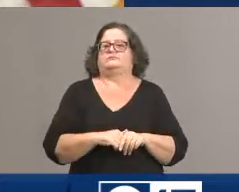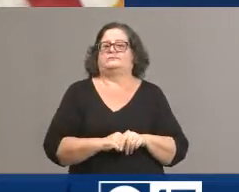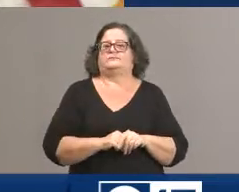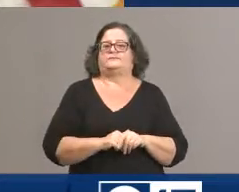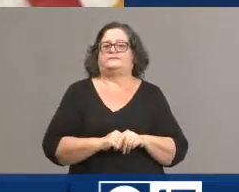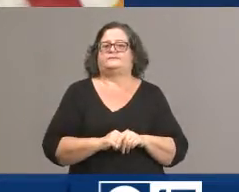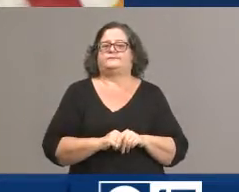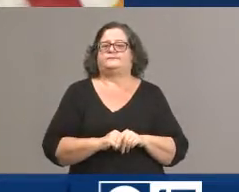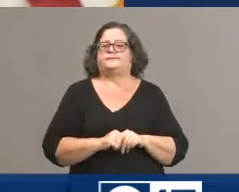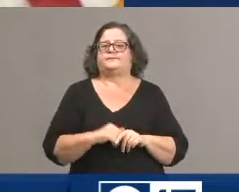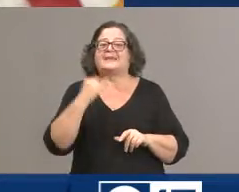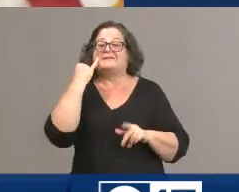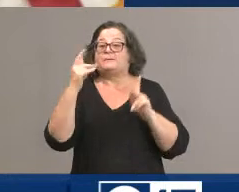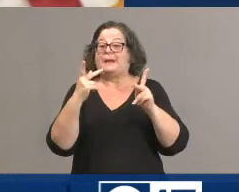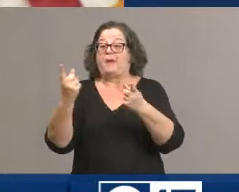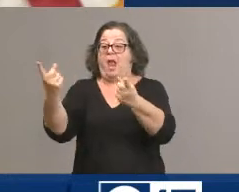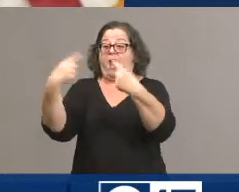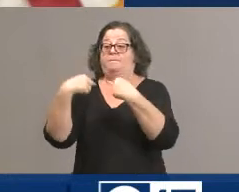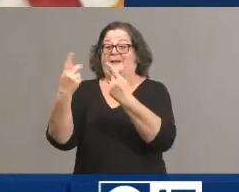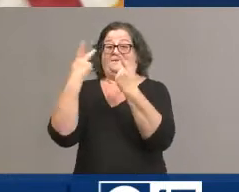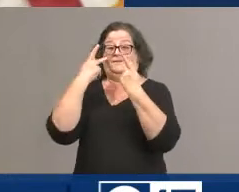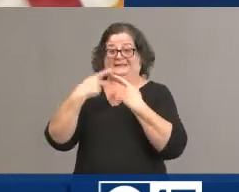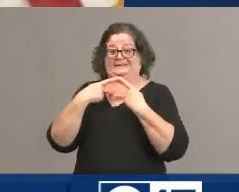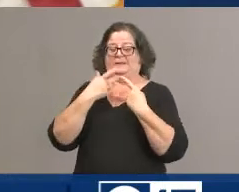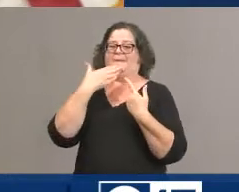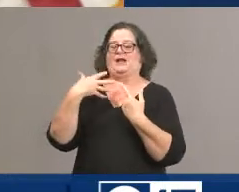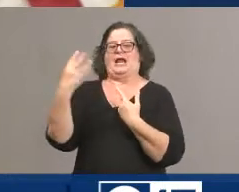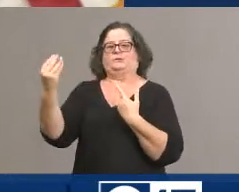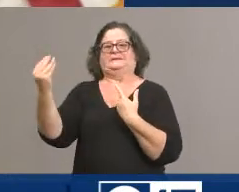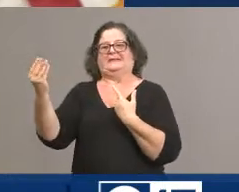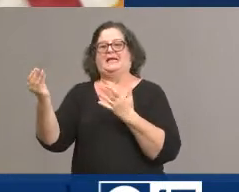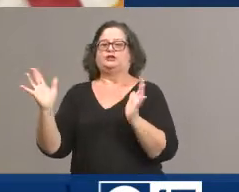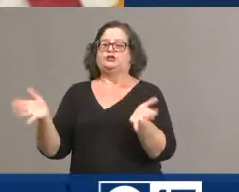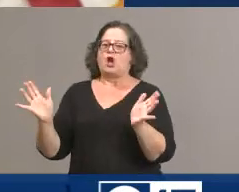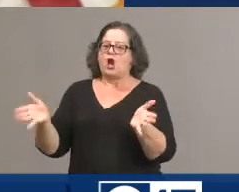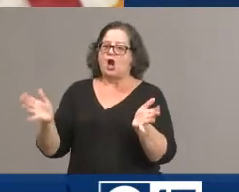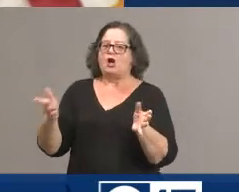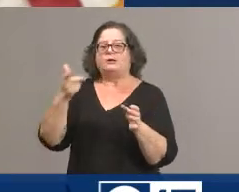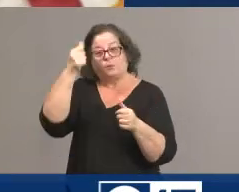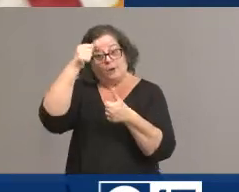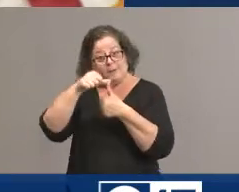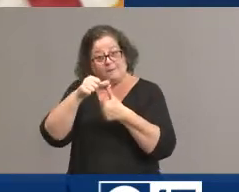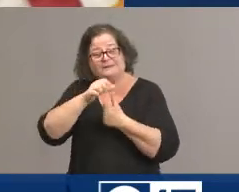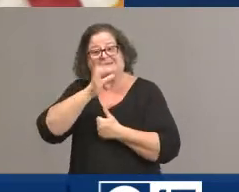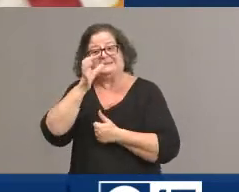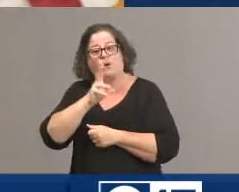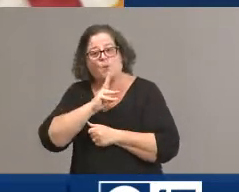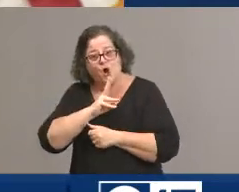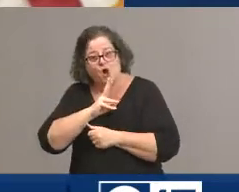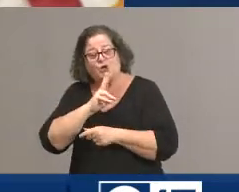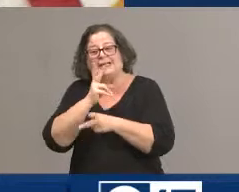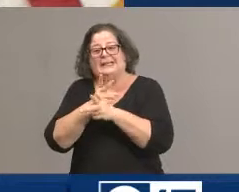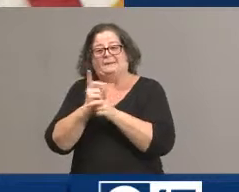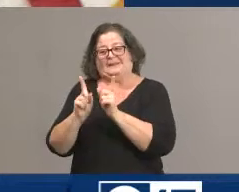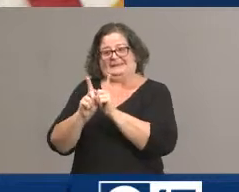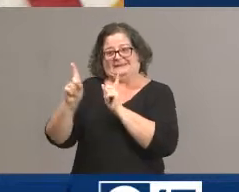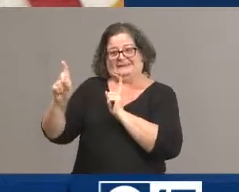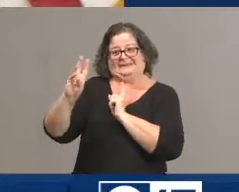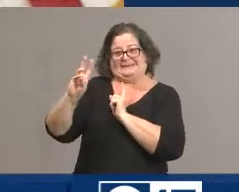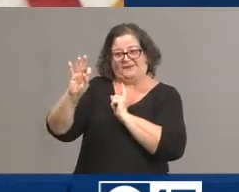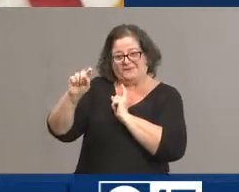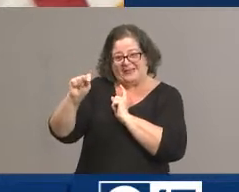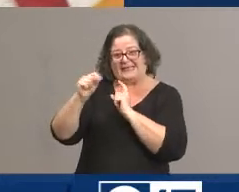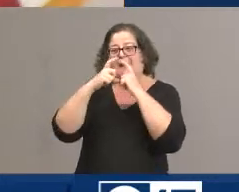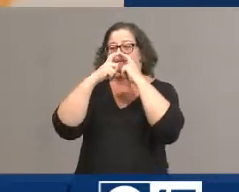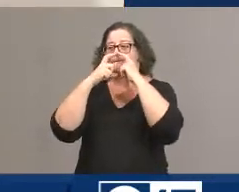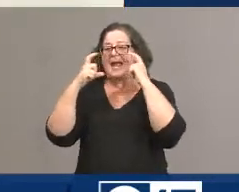that you're staying hydrated, physically distanced, and wearing a mask if you are not with your normal cohort. Thank you very much, Dr.